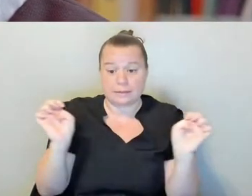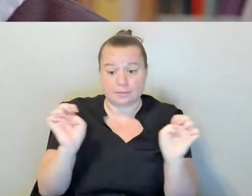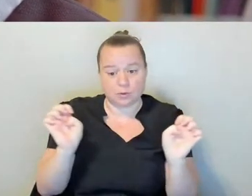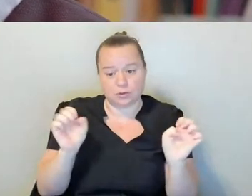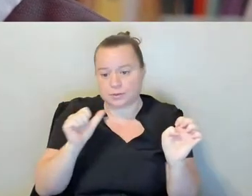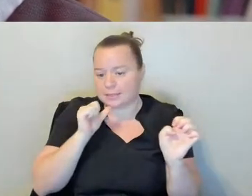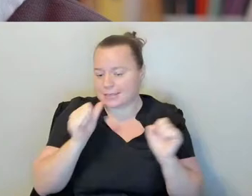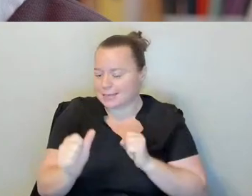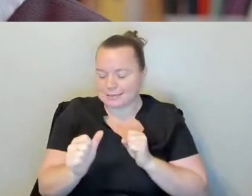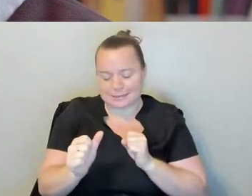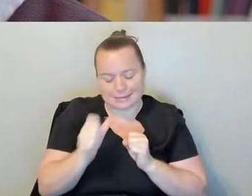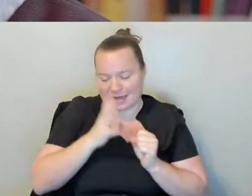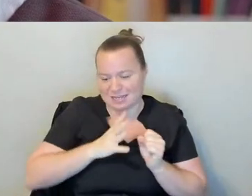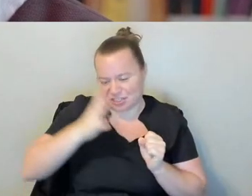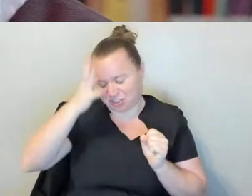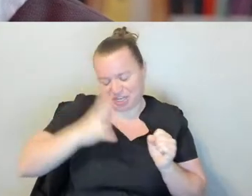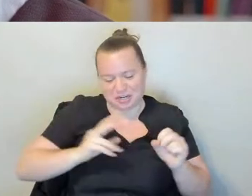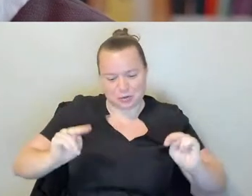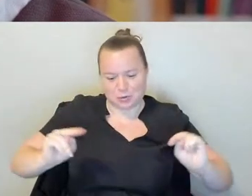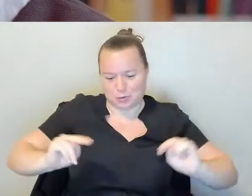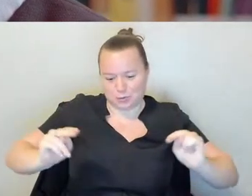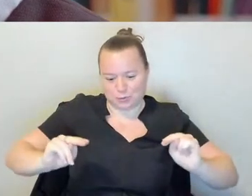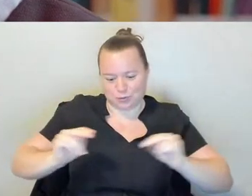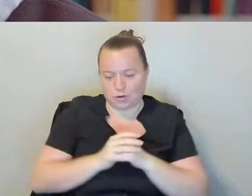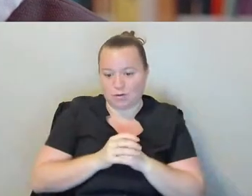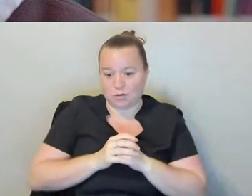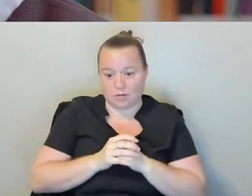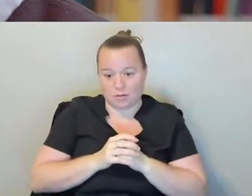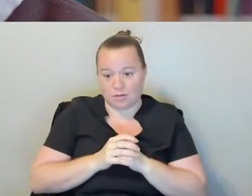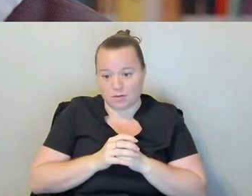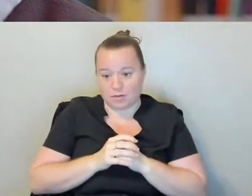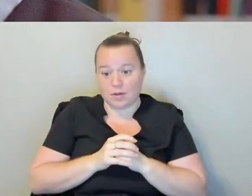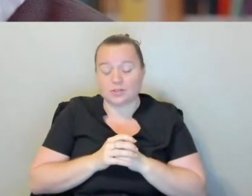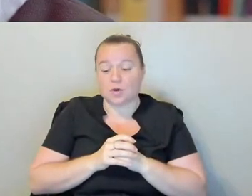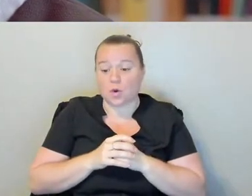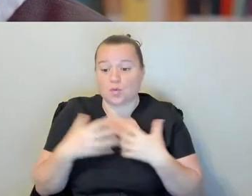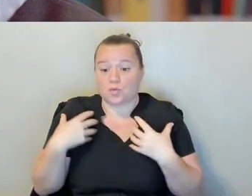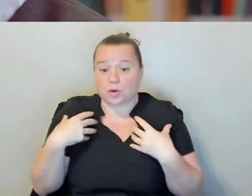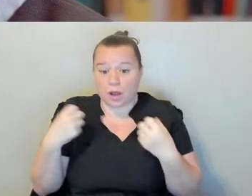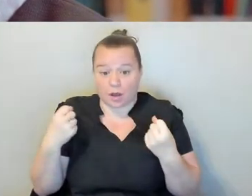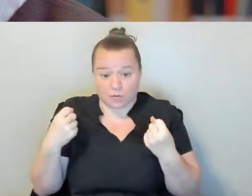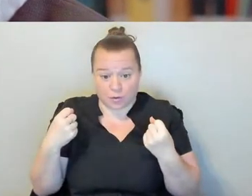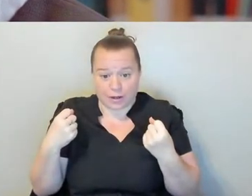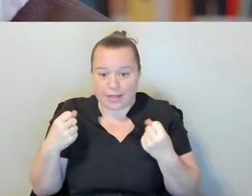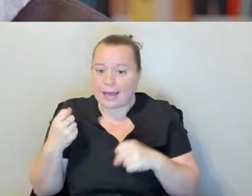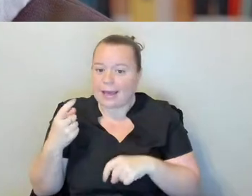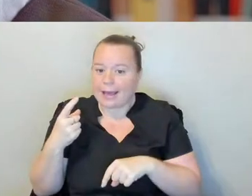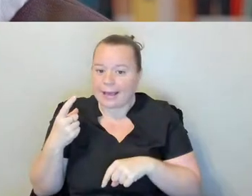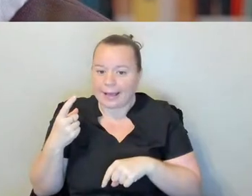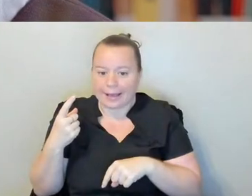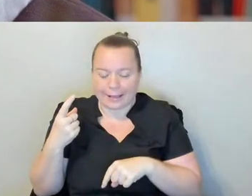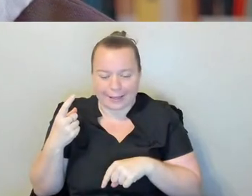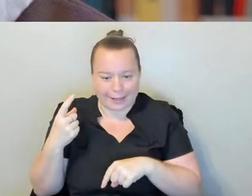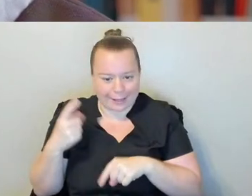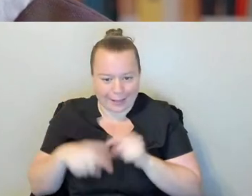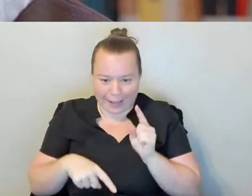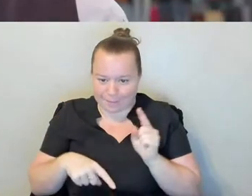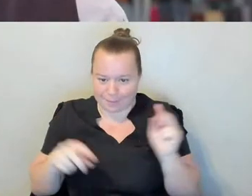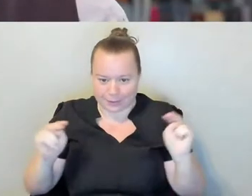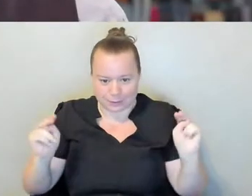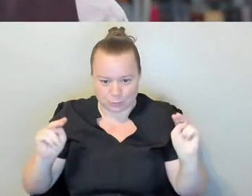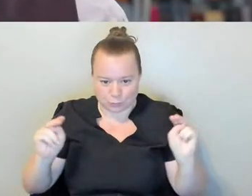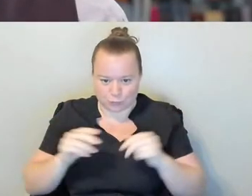neutral. Recovery efforts can't be either. If gender inequalities are not taken into